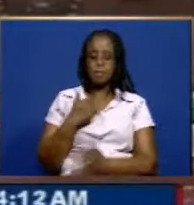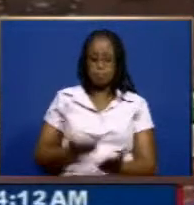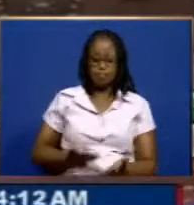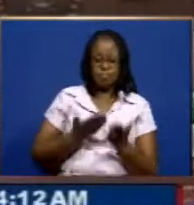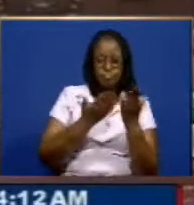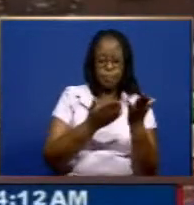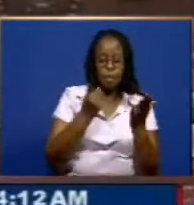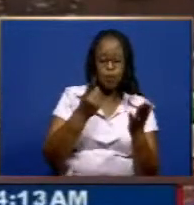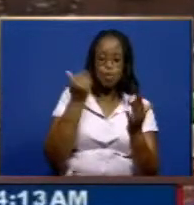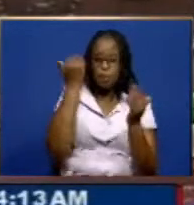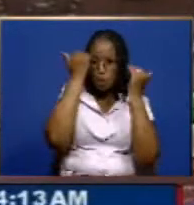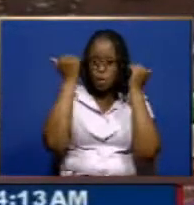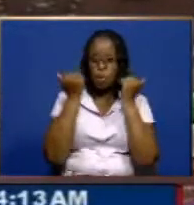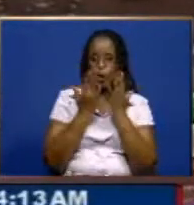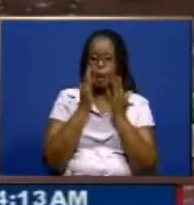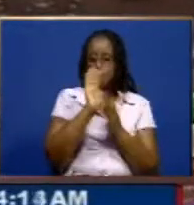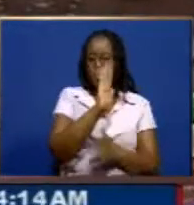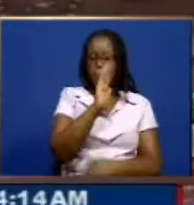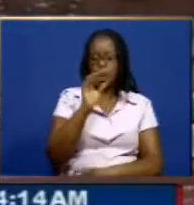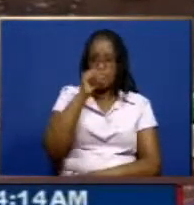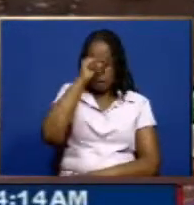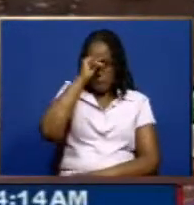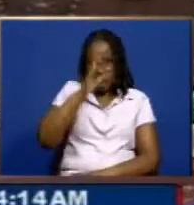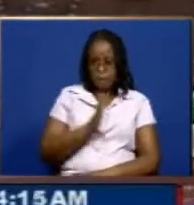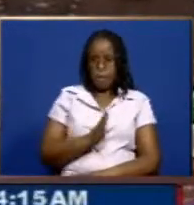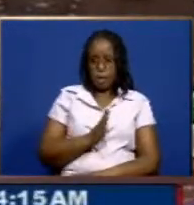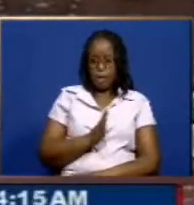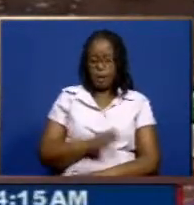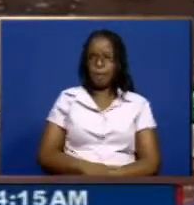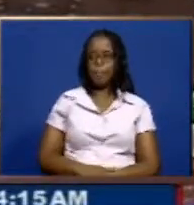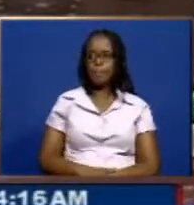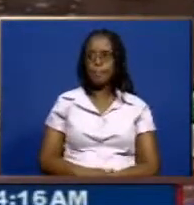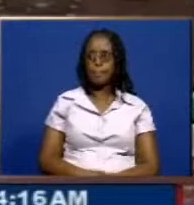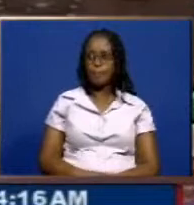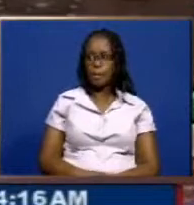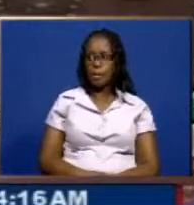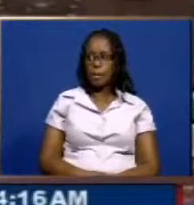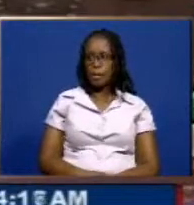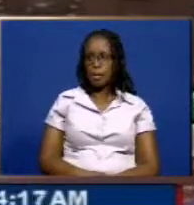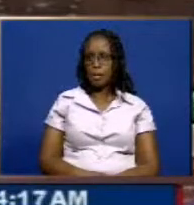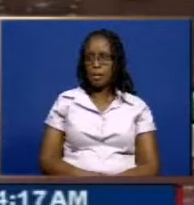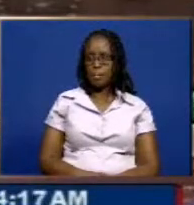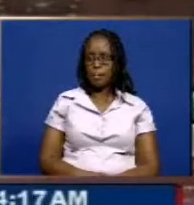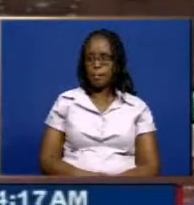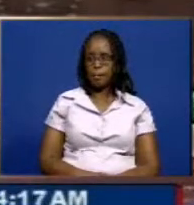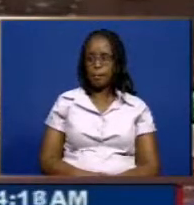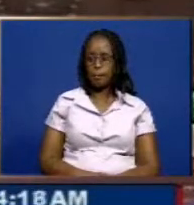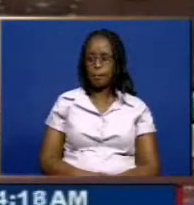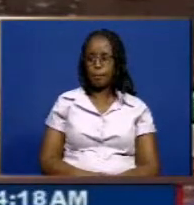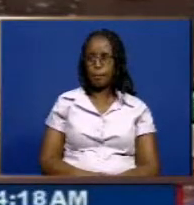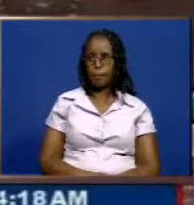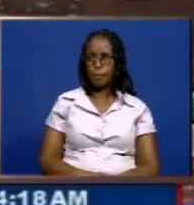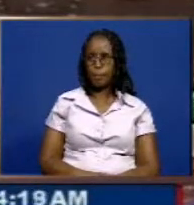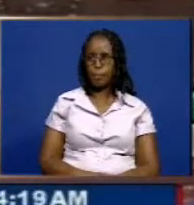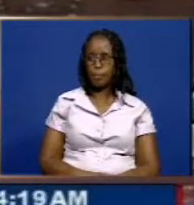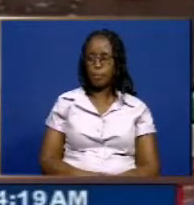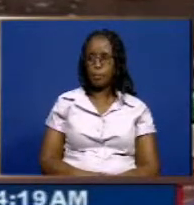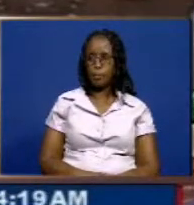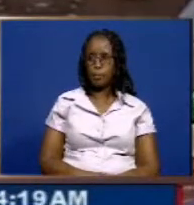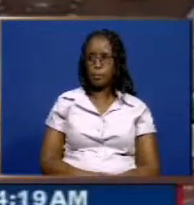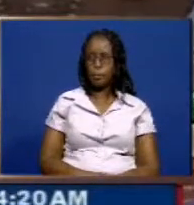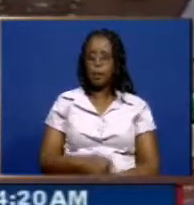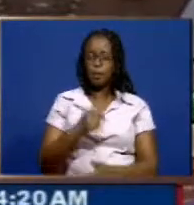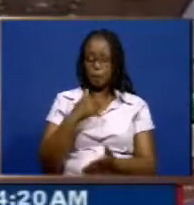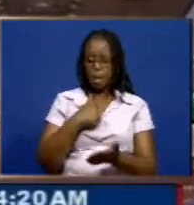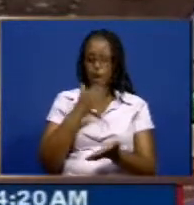governor. And you confirm if that has been done, Governor Clerk? Mr. Chairman, I confirm that I